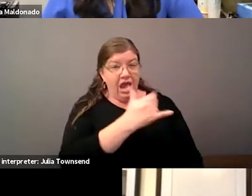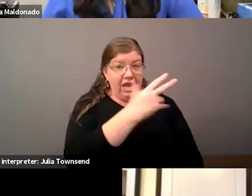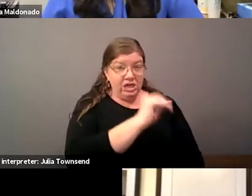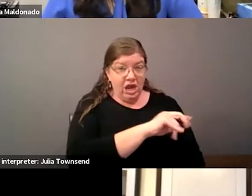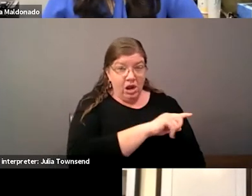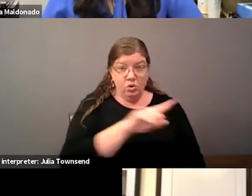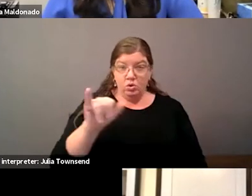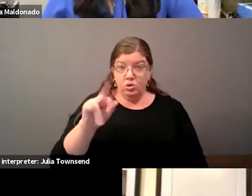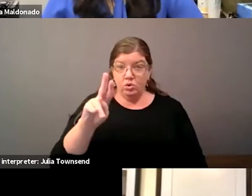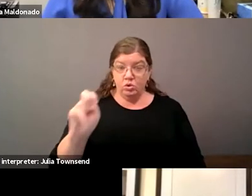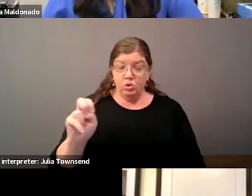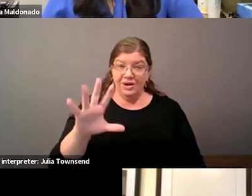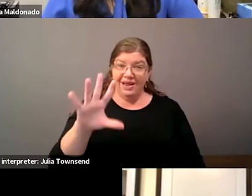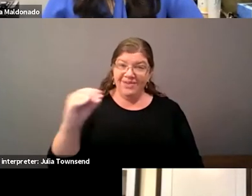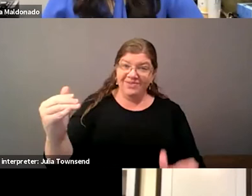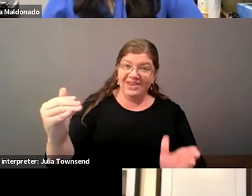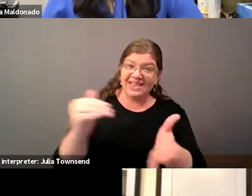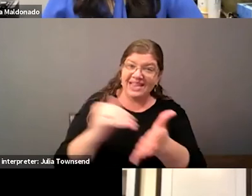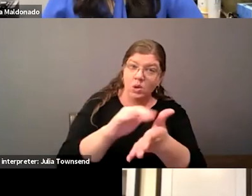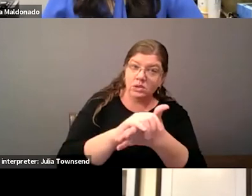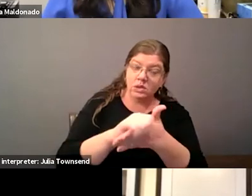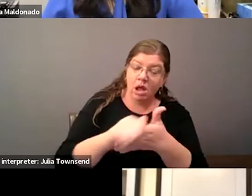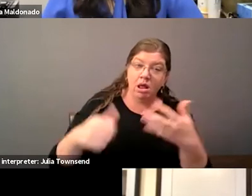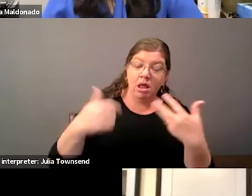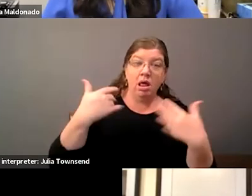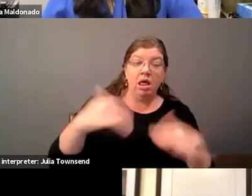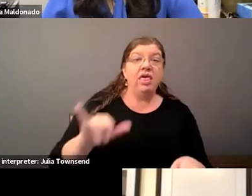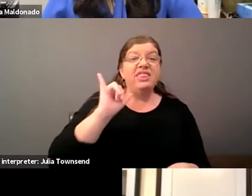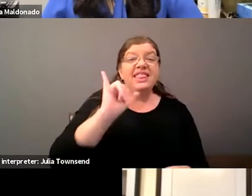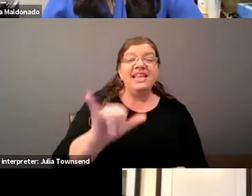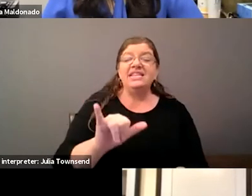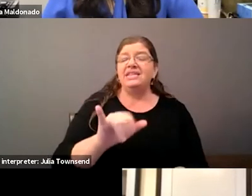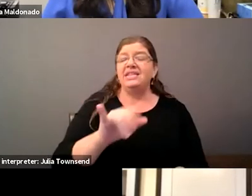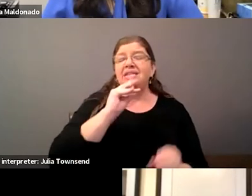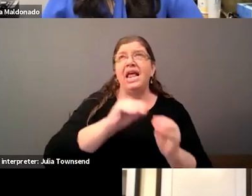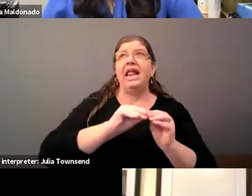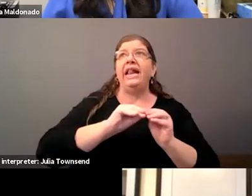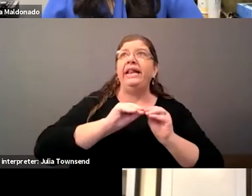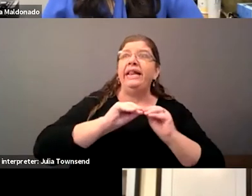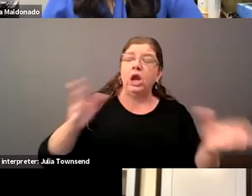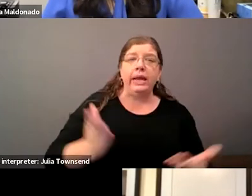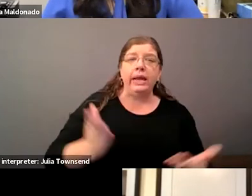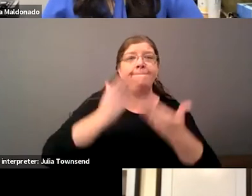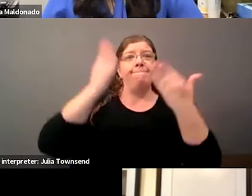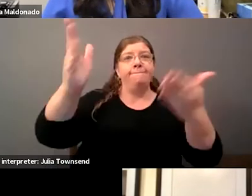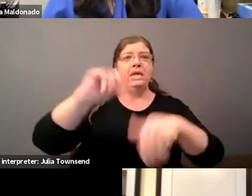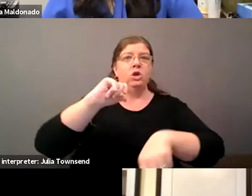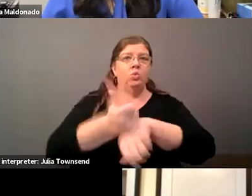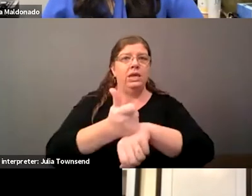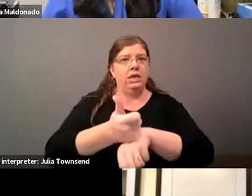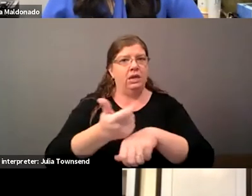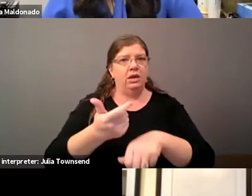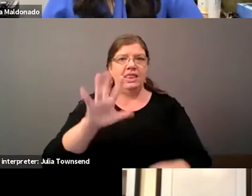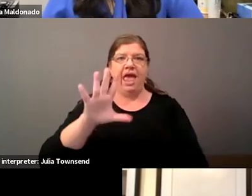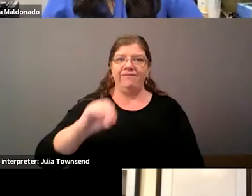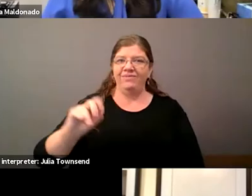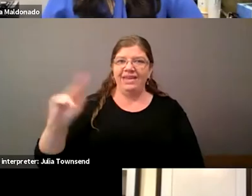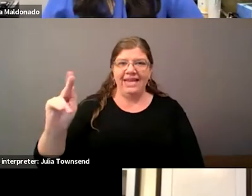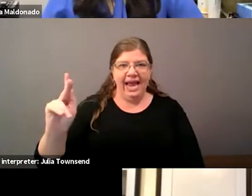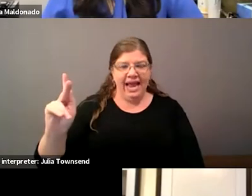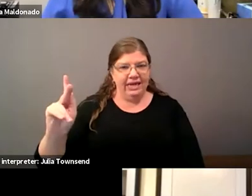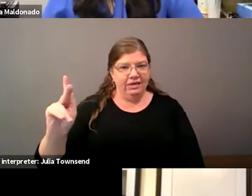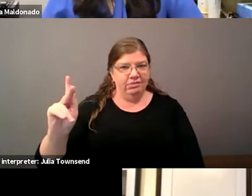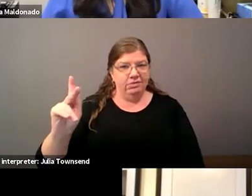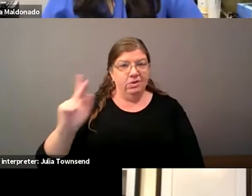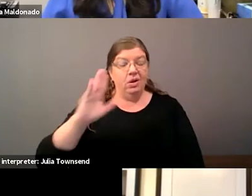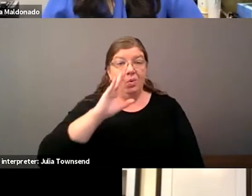000 this is classic bid rigging classic bid rigging where that 50k is going to